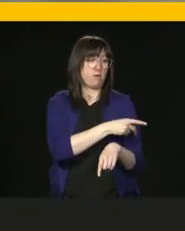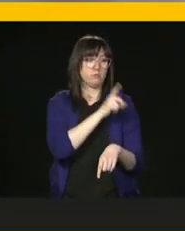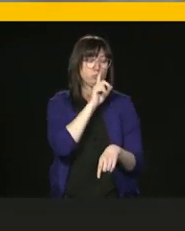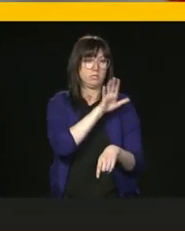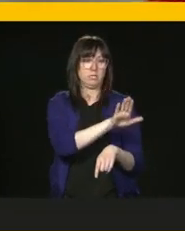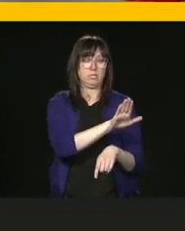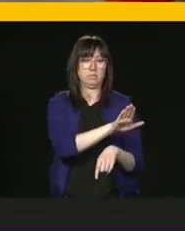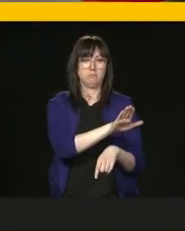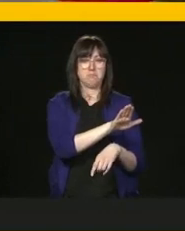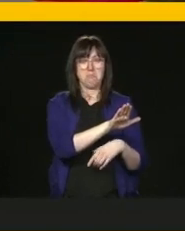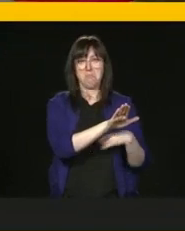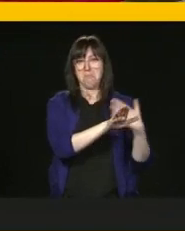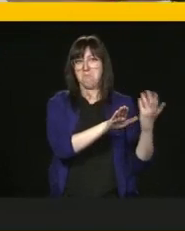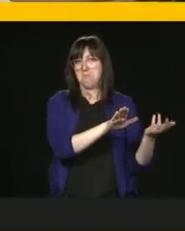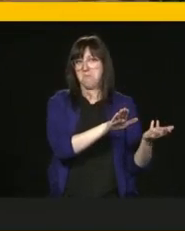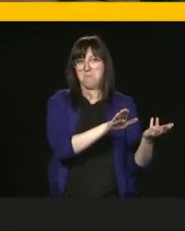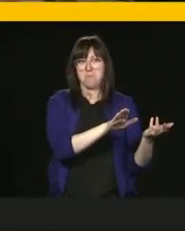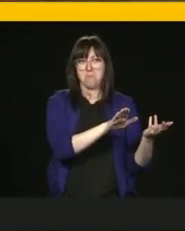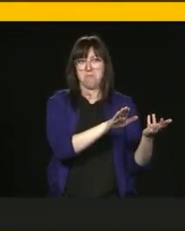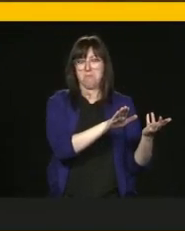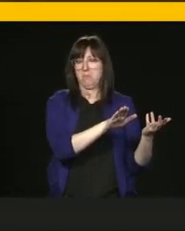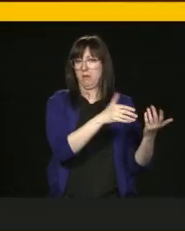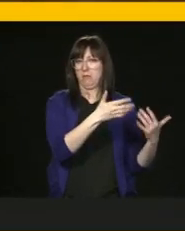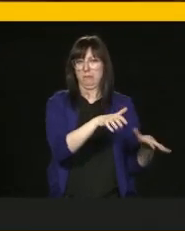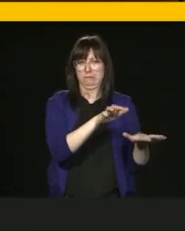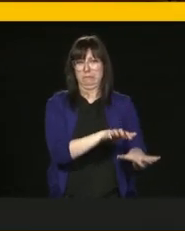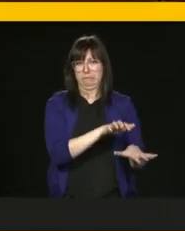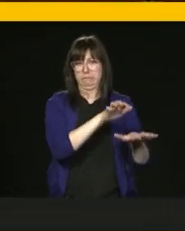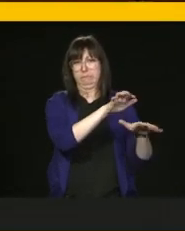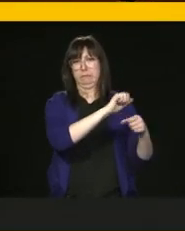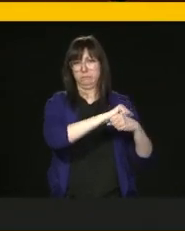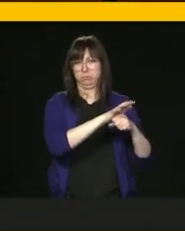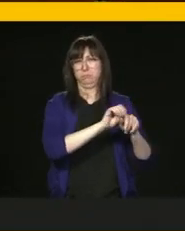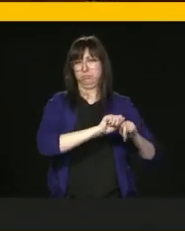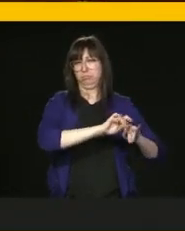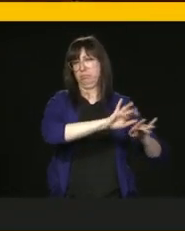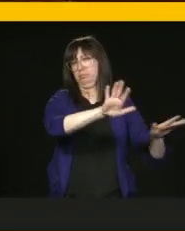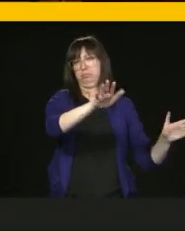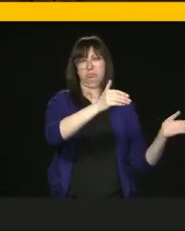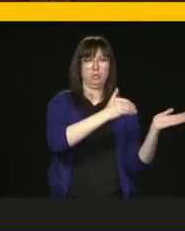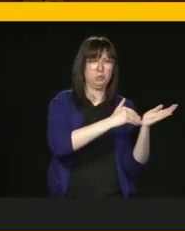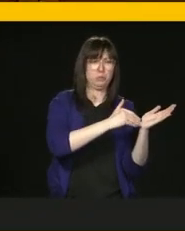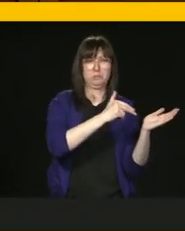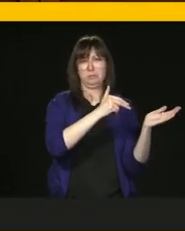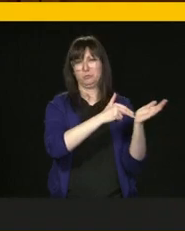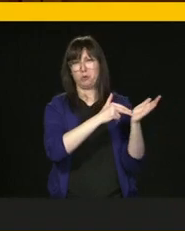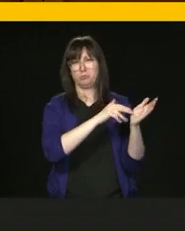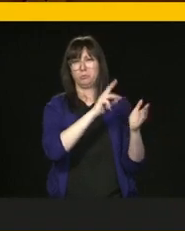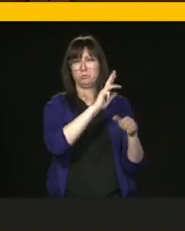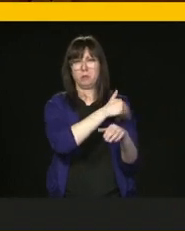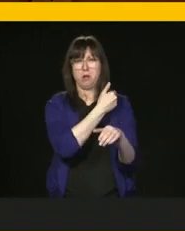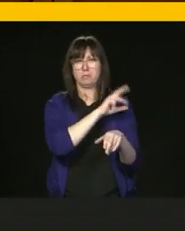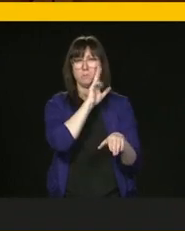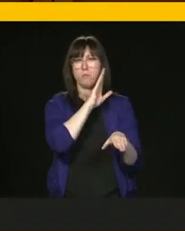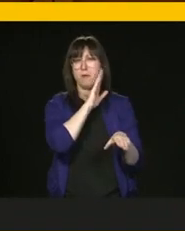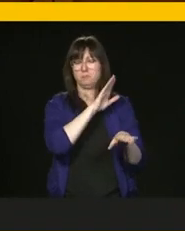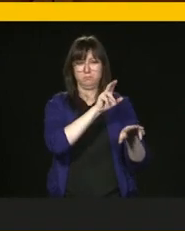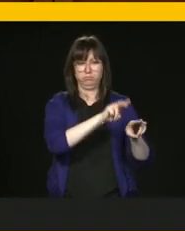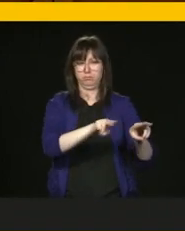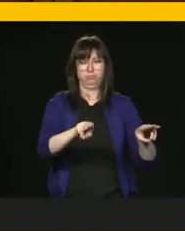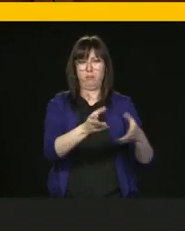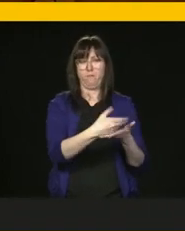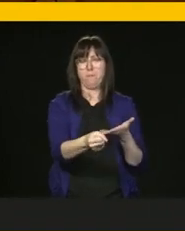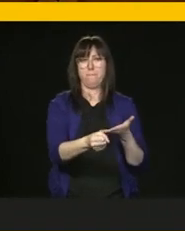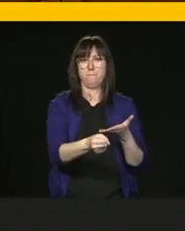full with stuff and you got the doctors, the nurses, there's no beds. Can we take nurses and doctors from other provinces? Do you